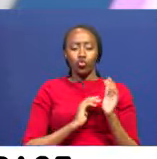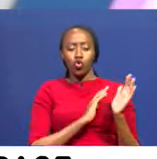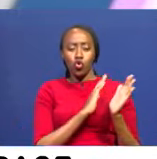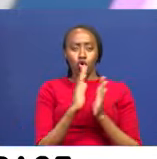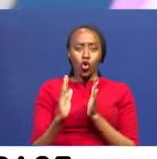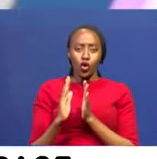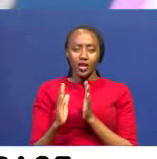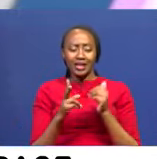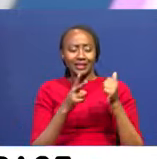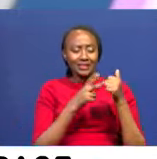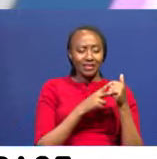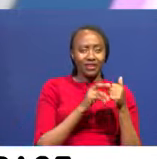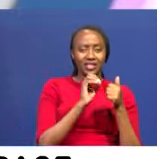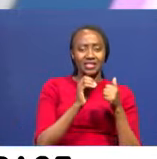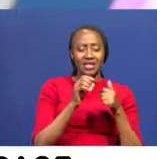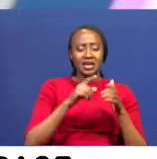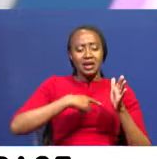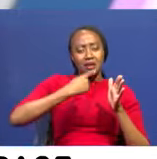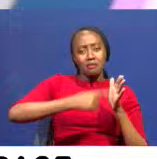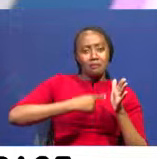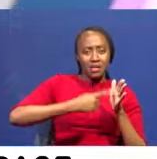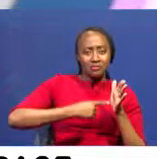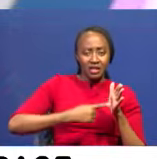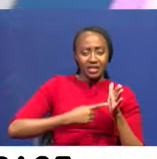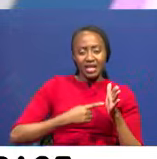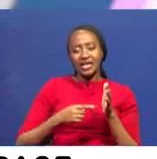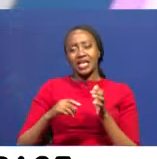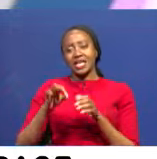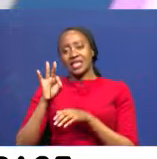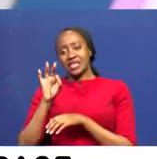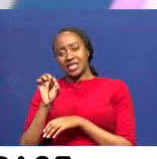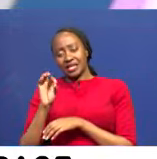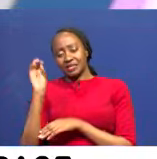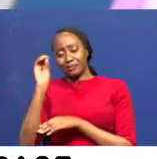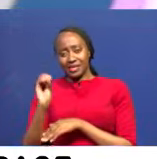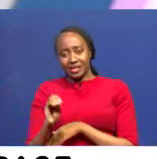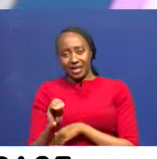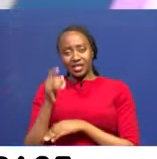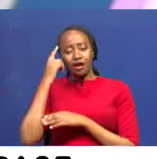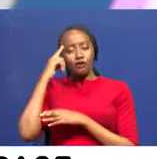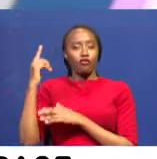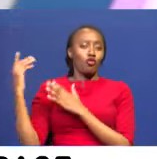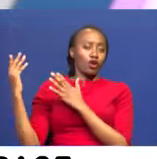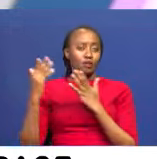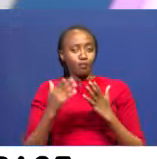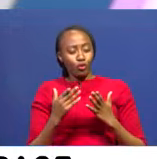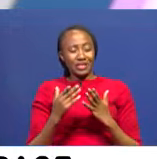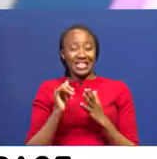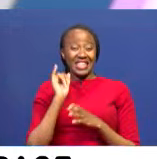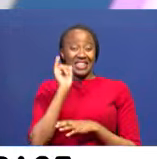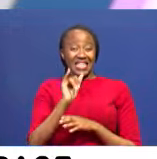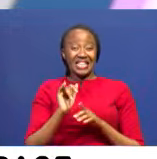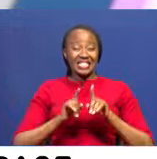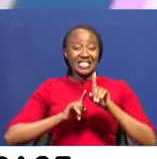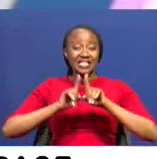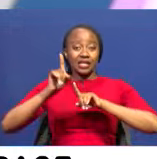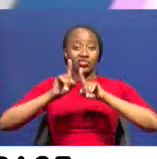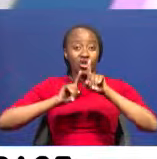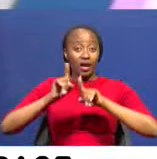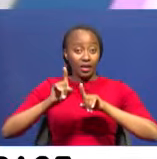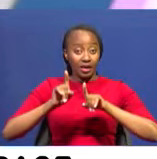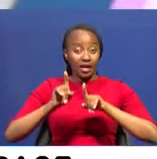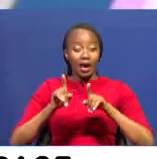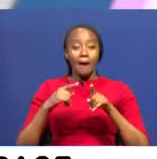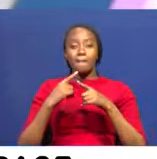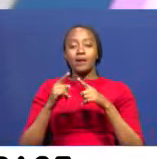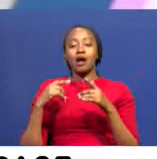70% manufacturing and 30% imports of our essential medicines. It's a journey. We'll get there, but we're